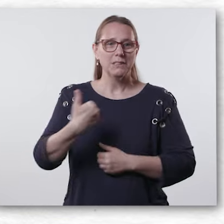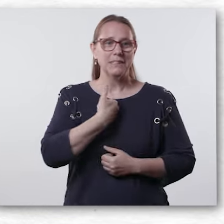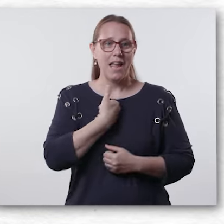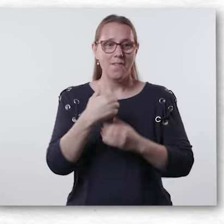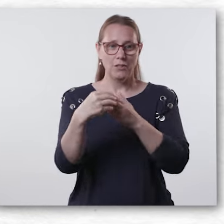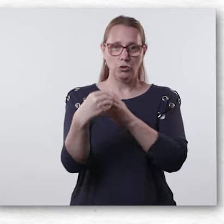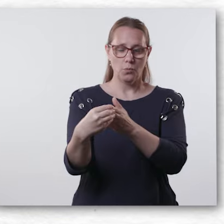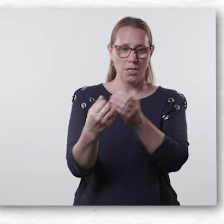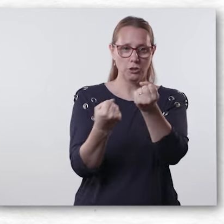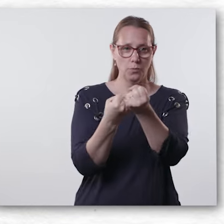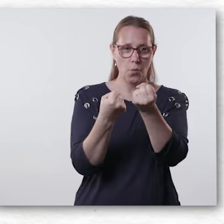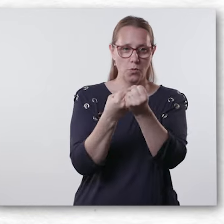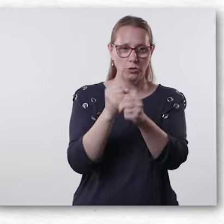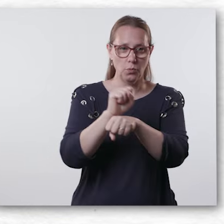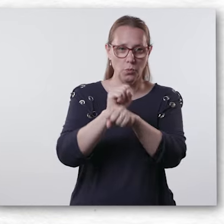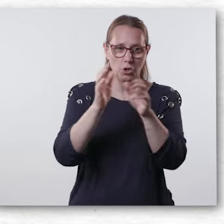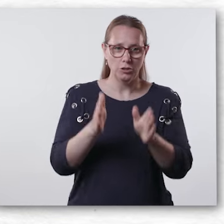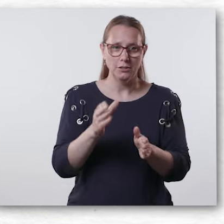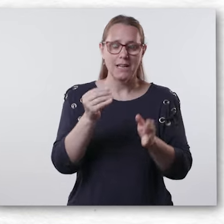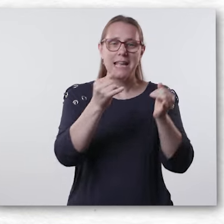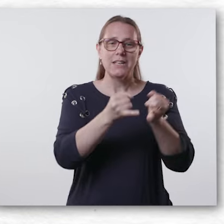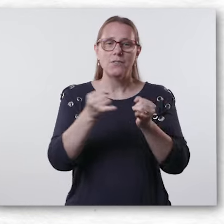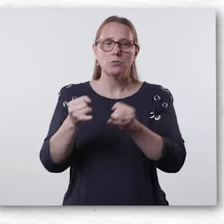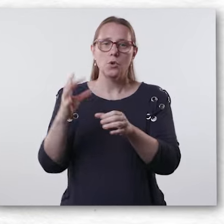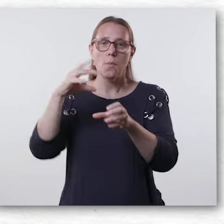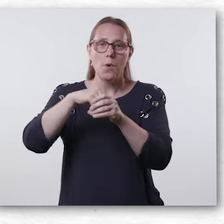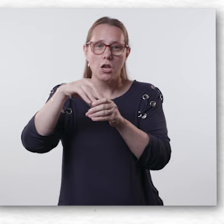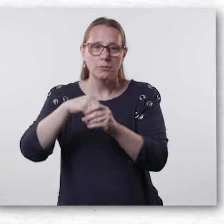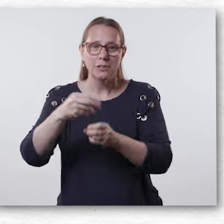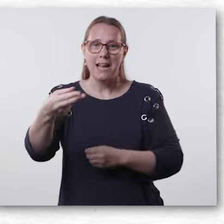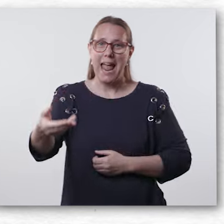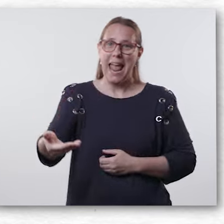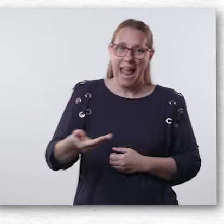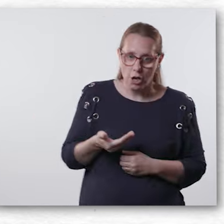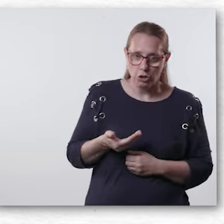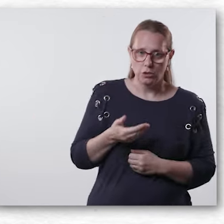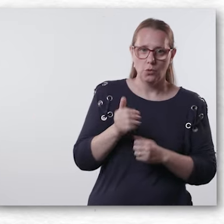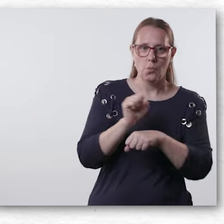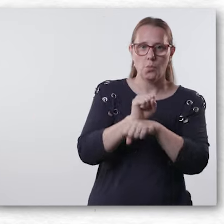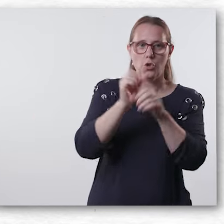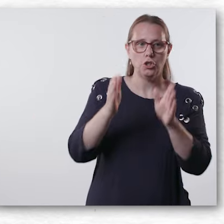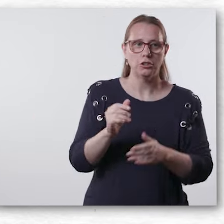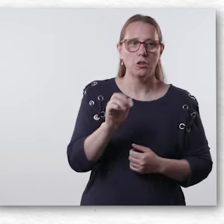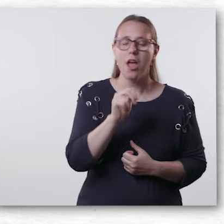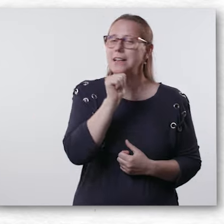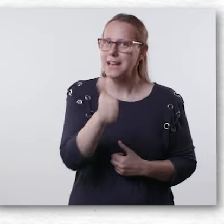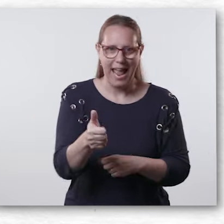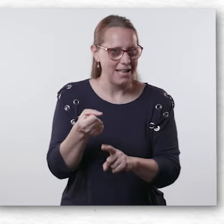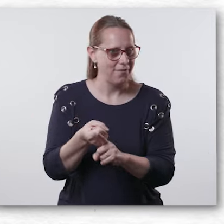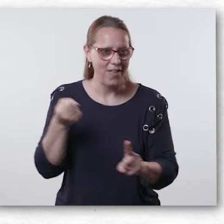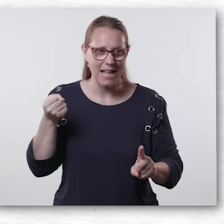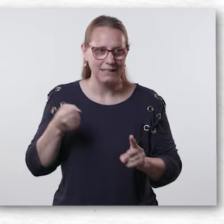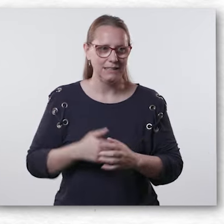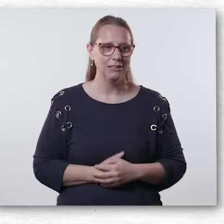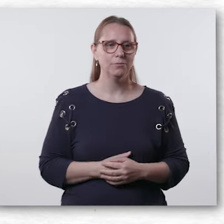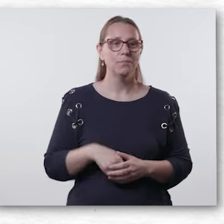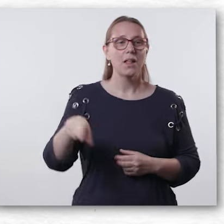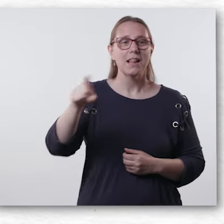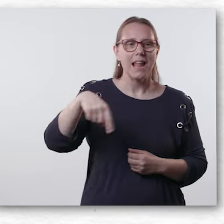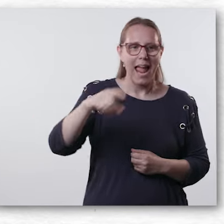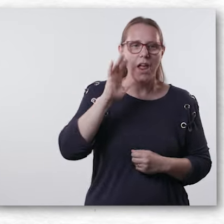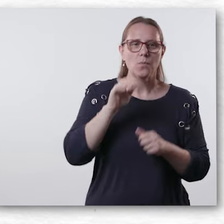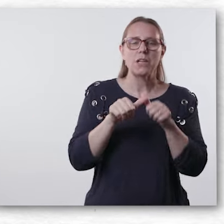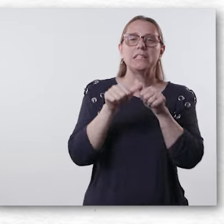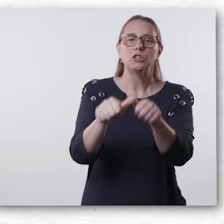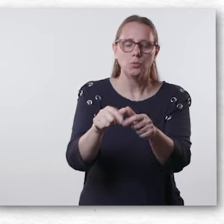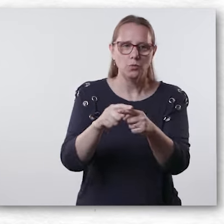Individual self-directed support workers and individual participant hired workers are not affected. They will